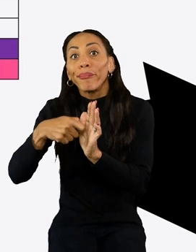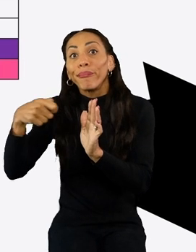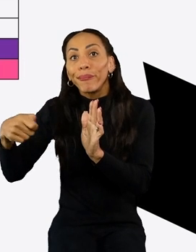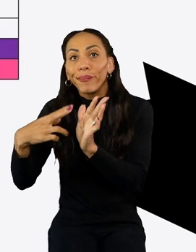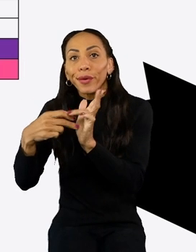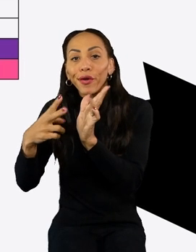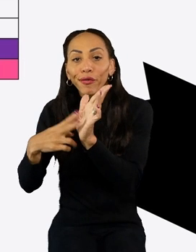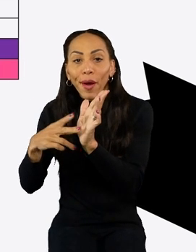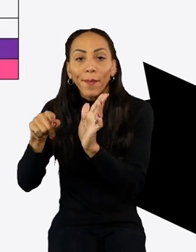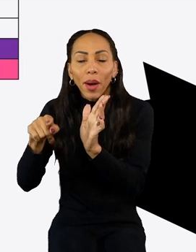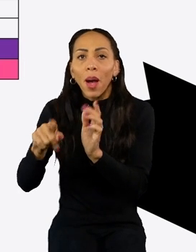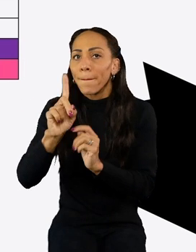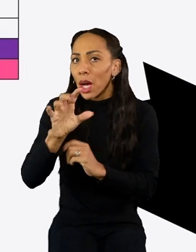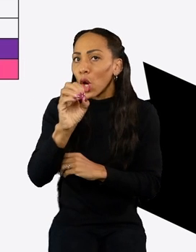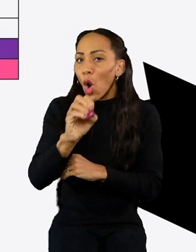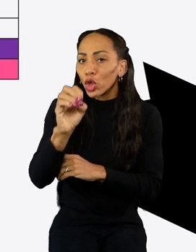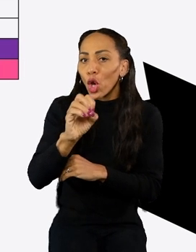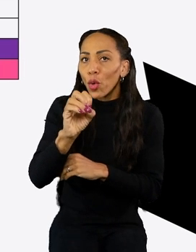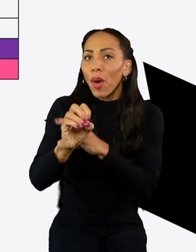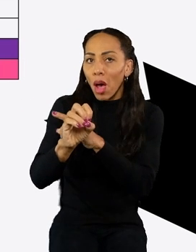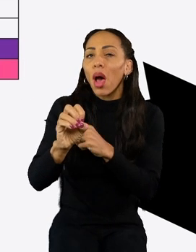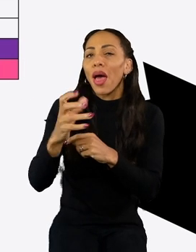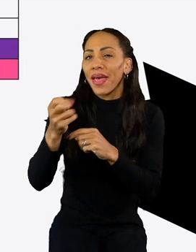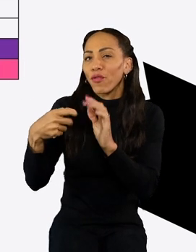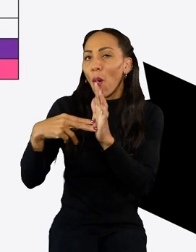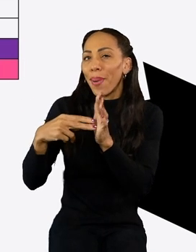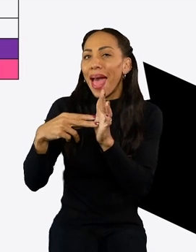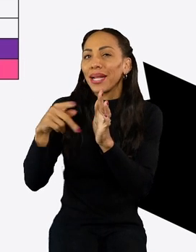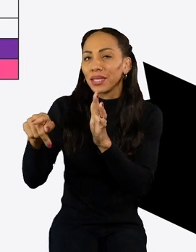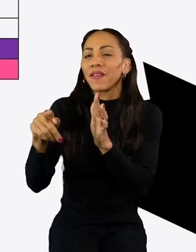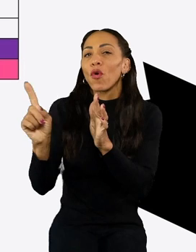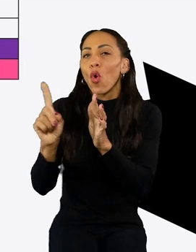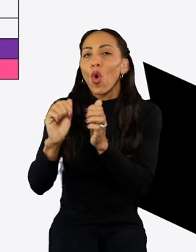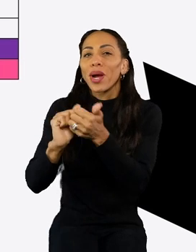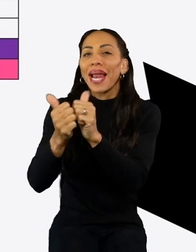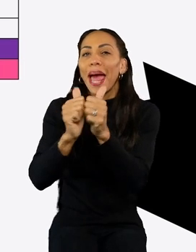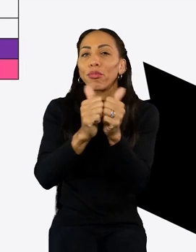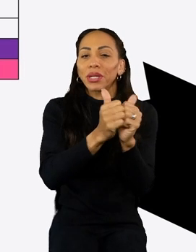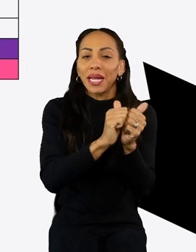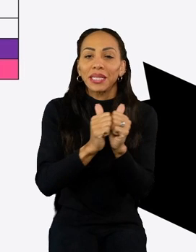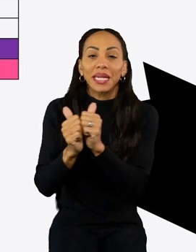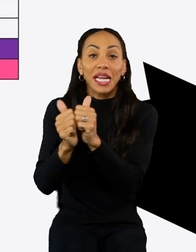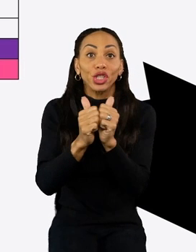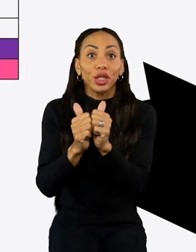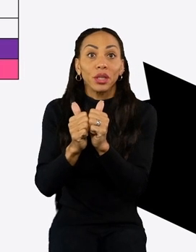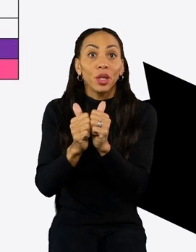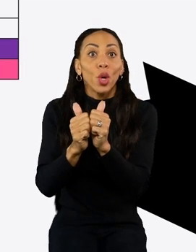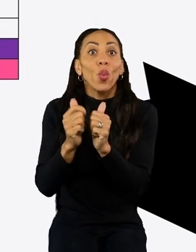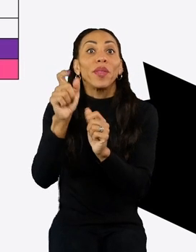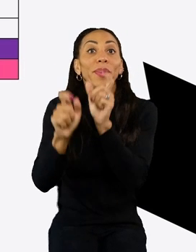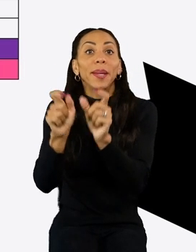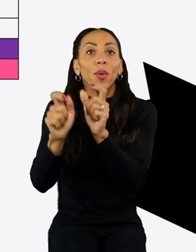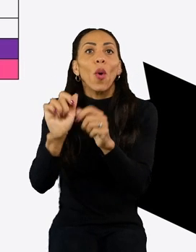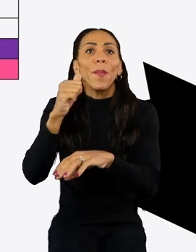perhaps even a little bit of November, but certainly October, because they've got some plans they want to be doing, working together in collaboration with partners